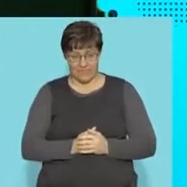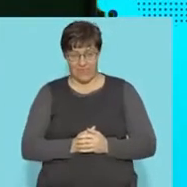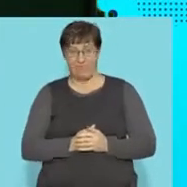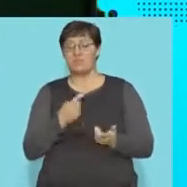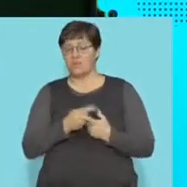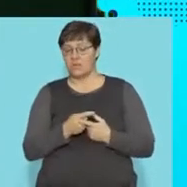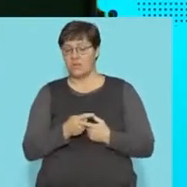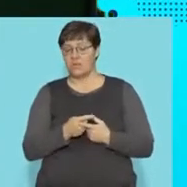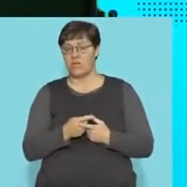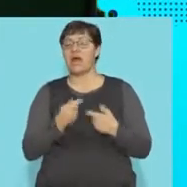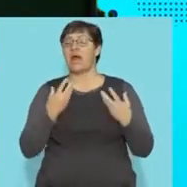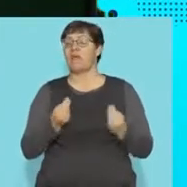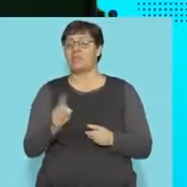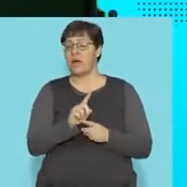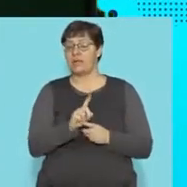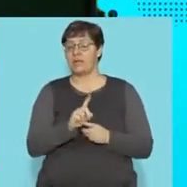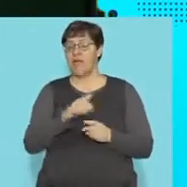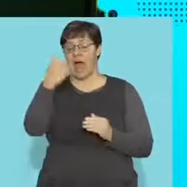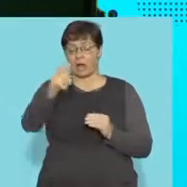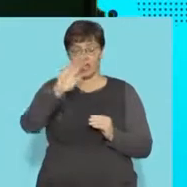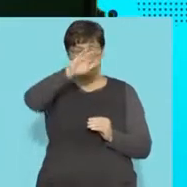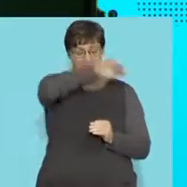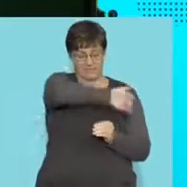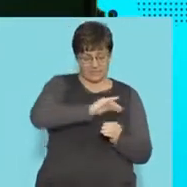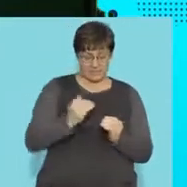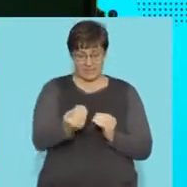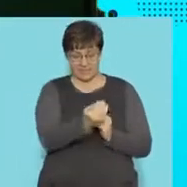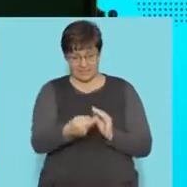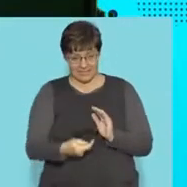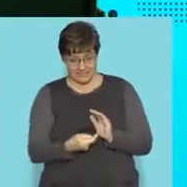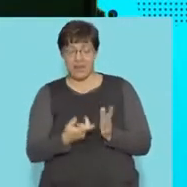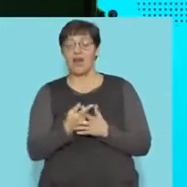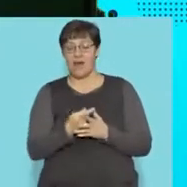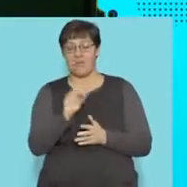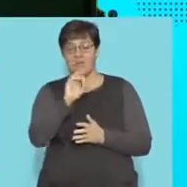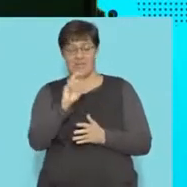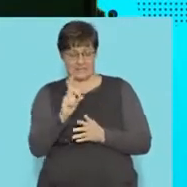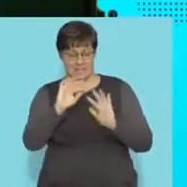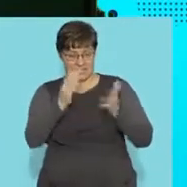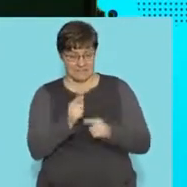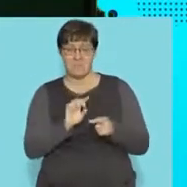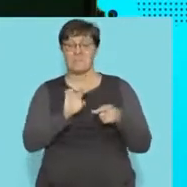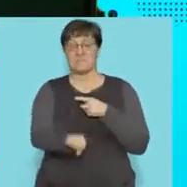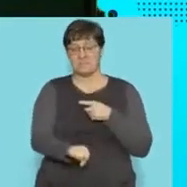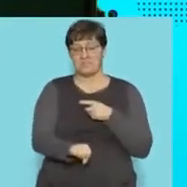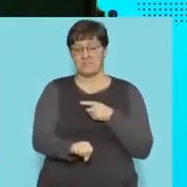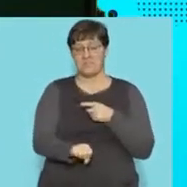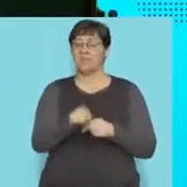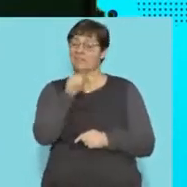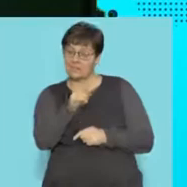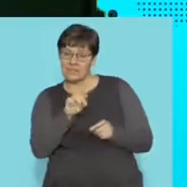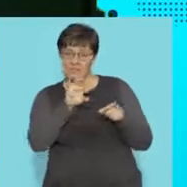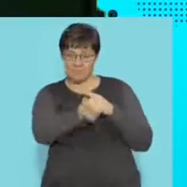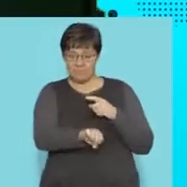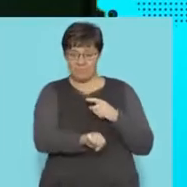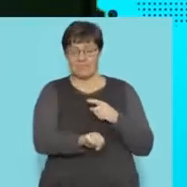surface area has got to do with what is on the outside of that three-dimensional shape, and we find the area of that outer